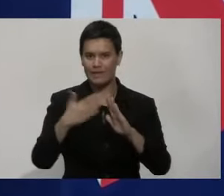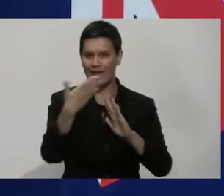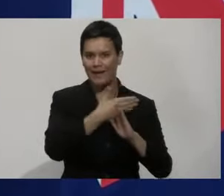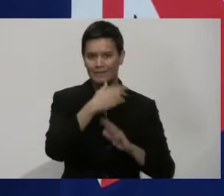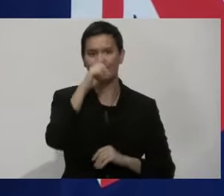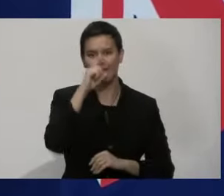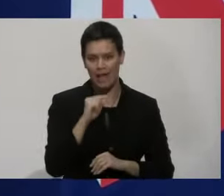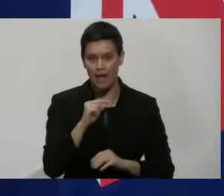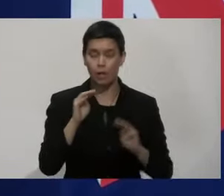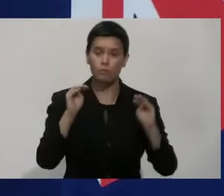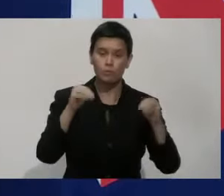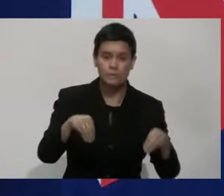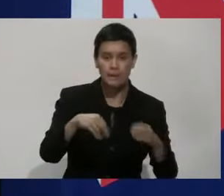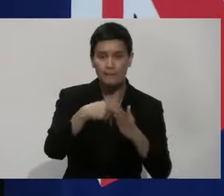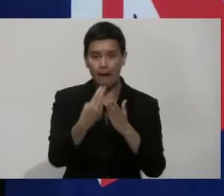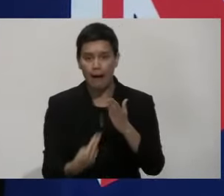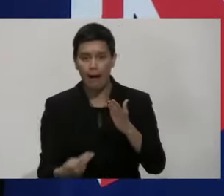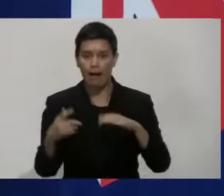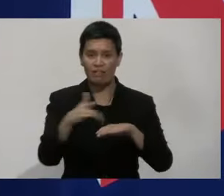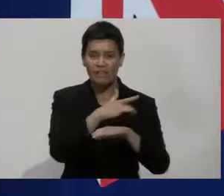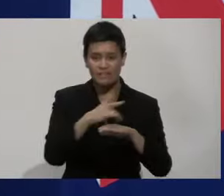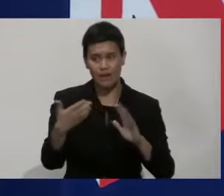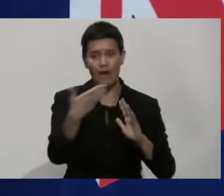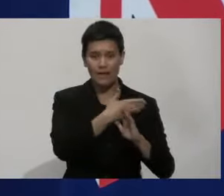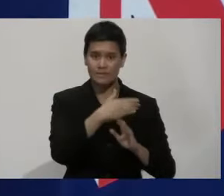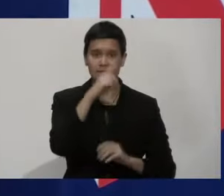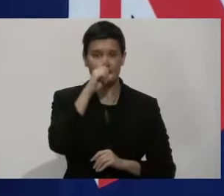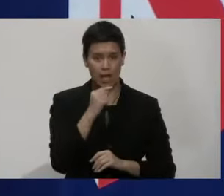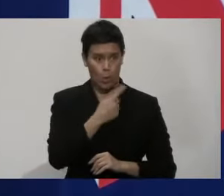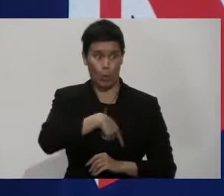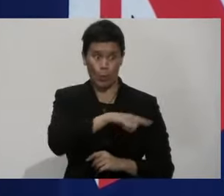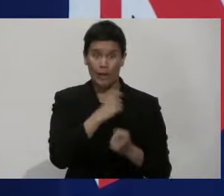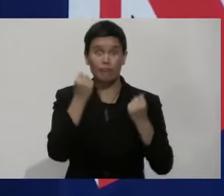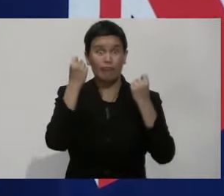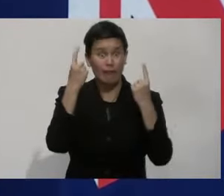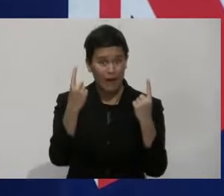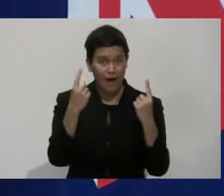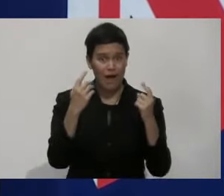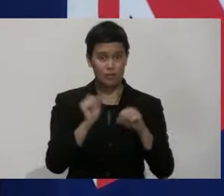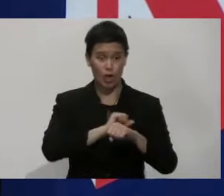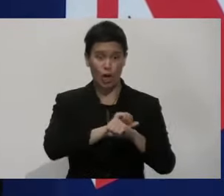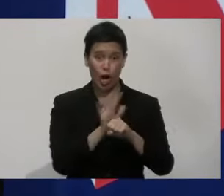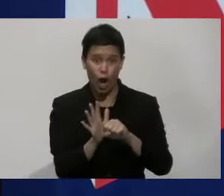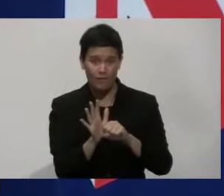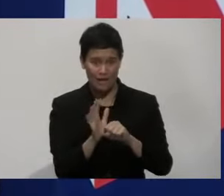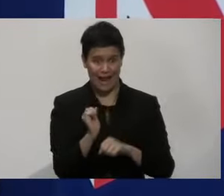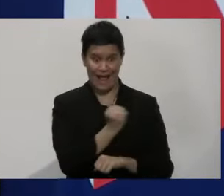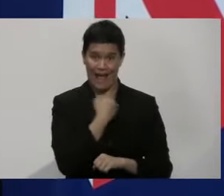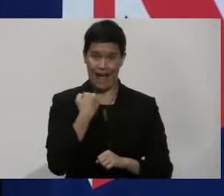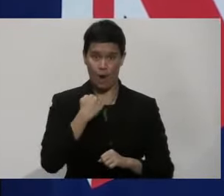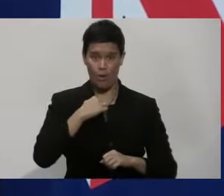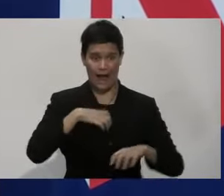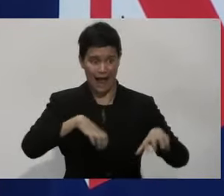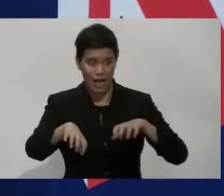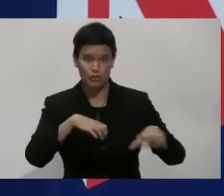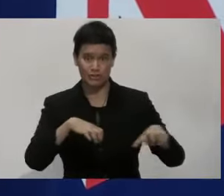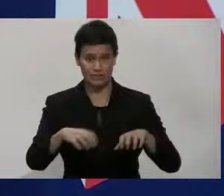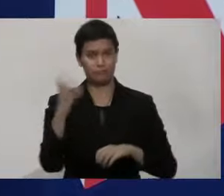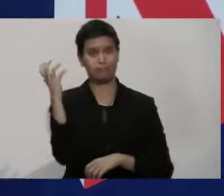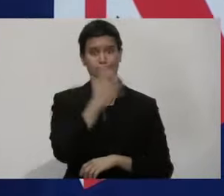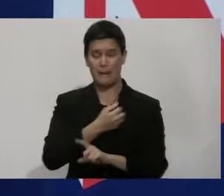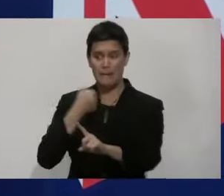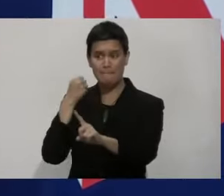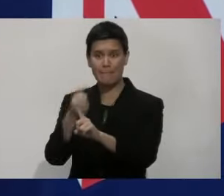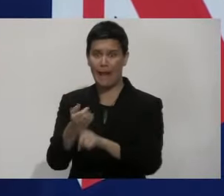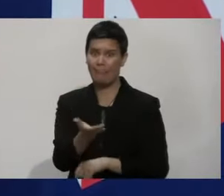early on that this was a sector that would be hit hard by our COVID response and the protections we're putting in place, because